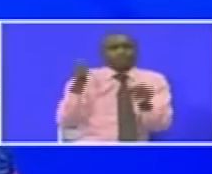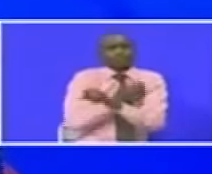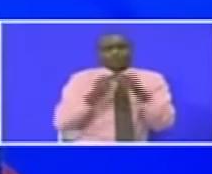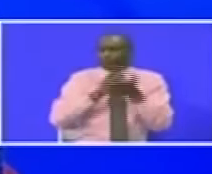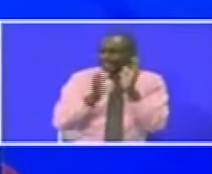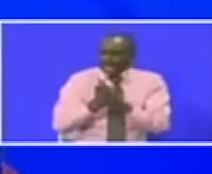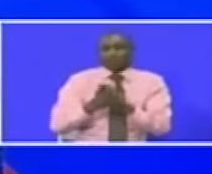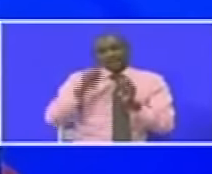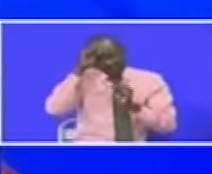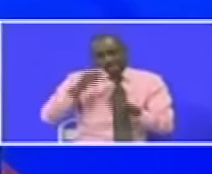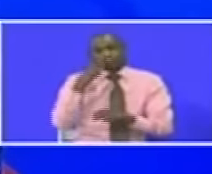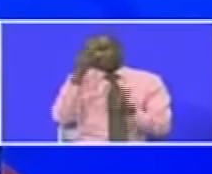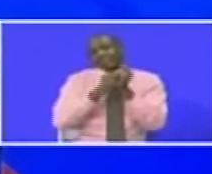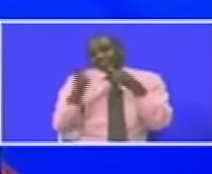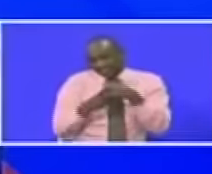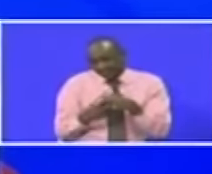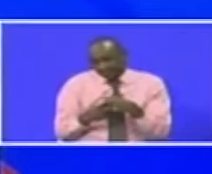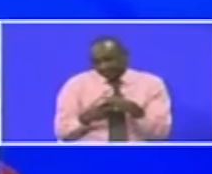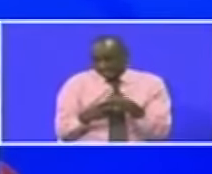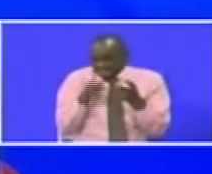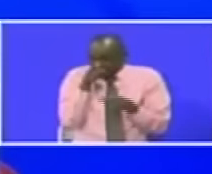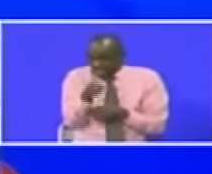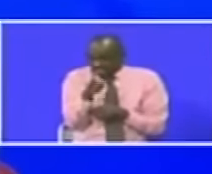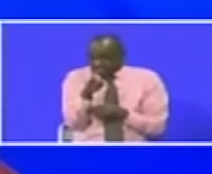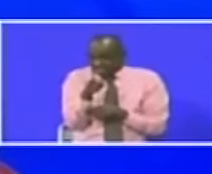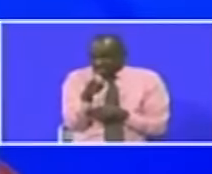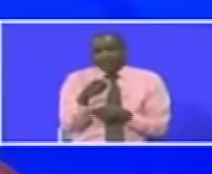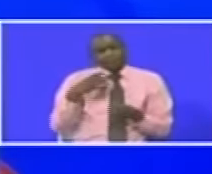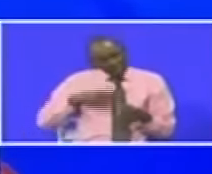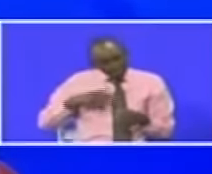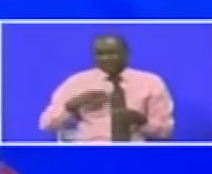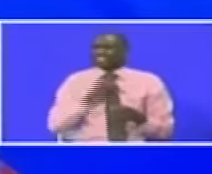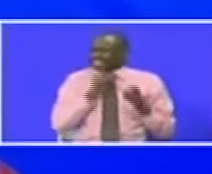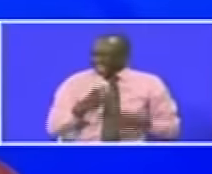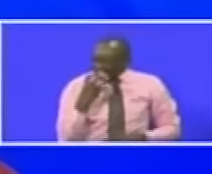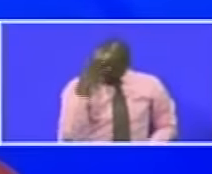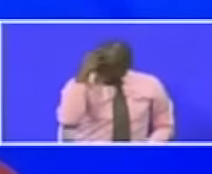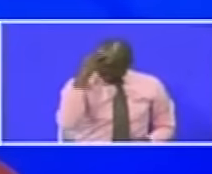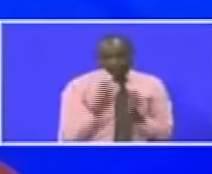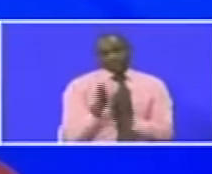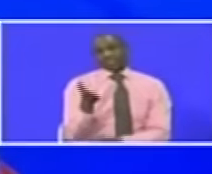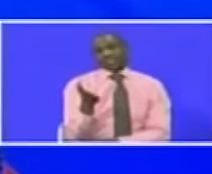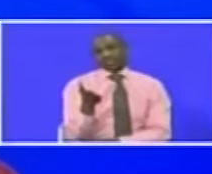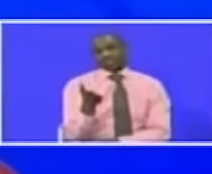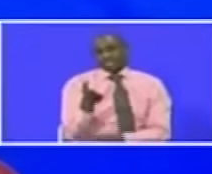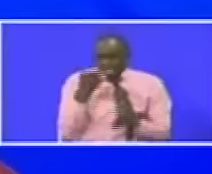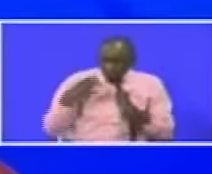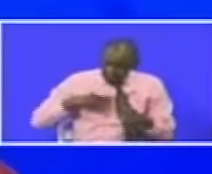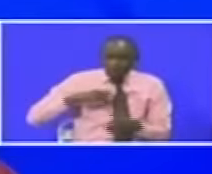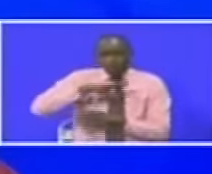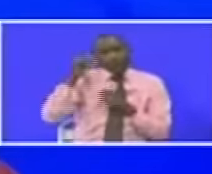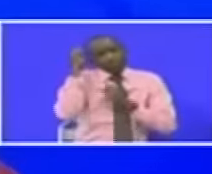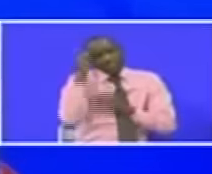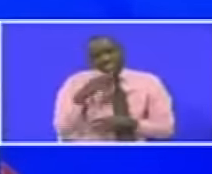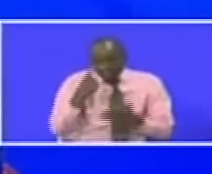for gubernatorial seats next year. That this has angered the current senators is understandable. After all, every politician